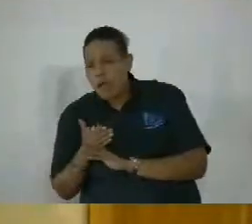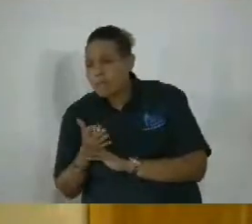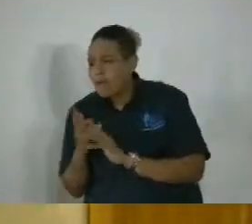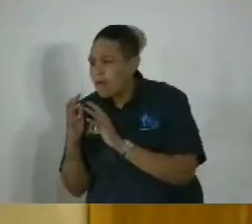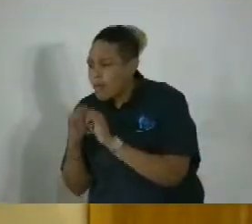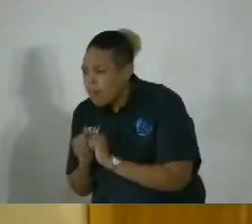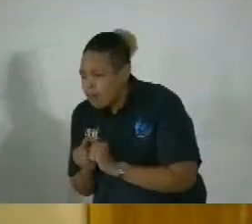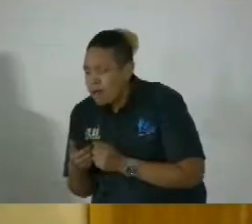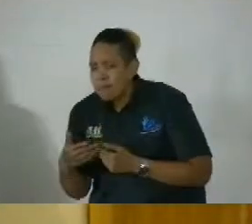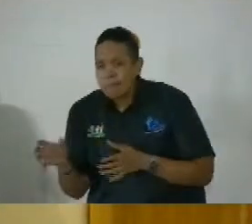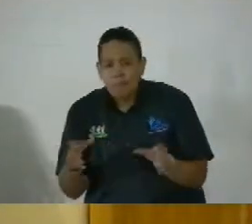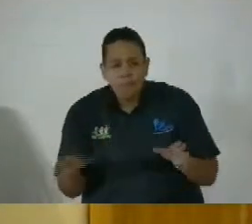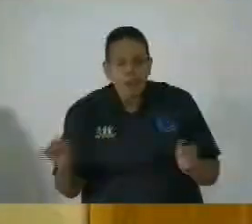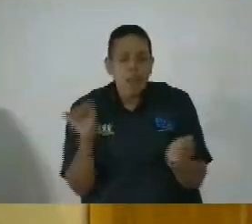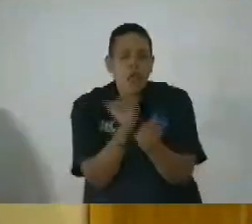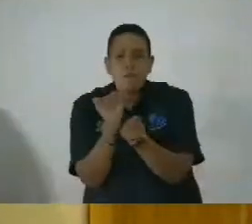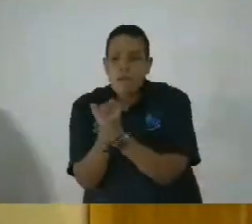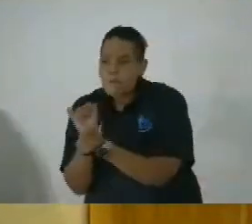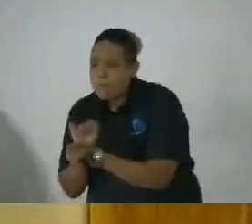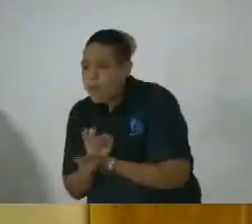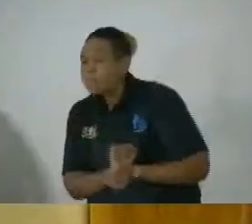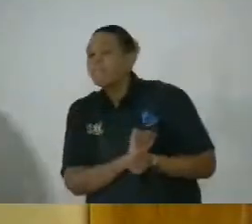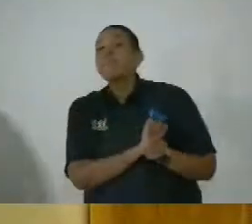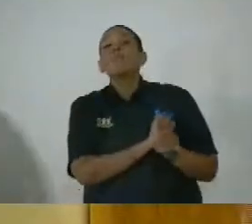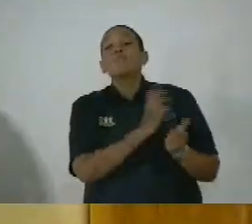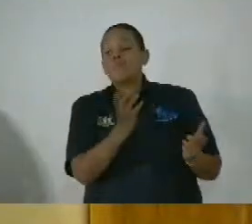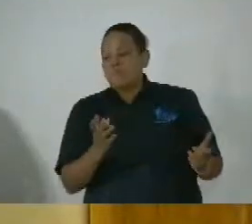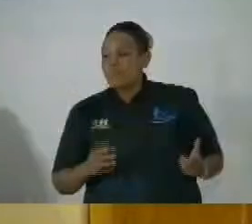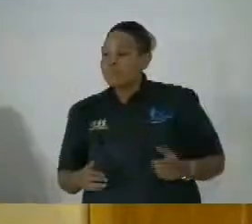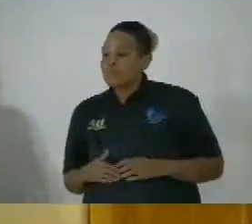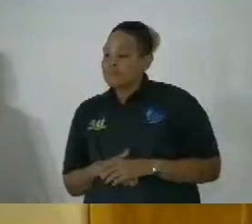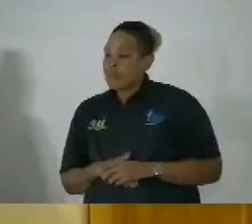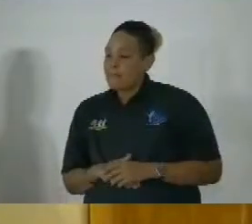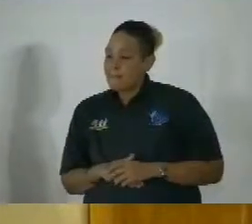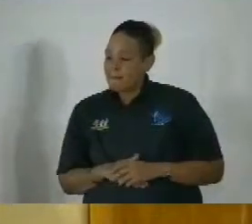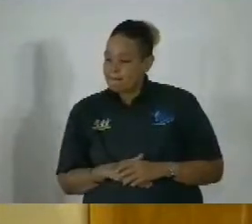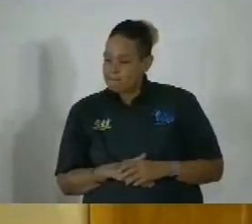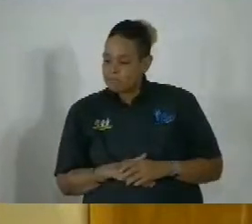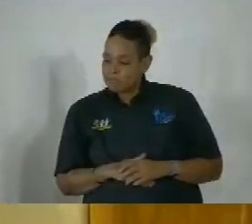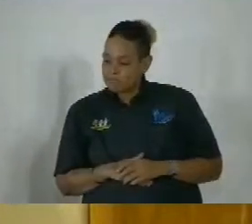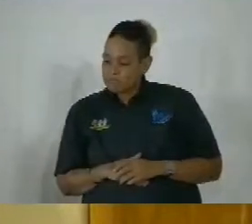them, lock them up, and when they're finished, we'll go to court for regular activity.